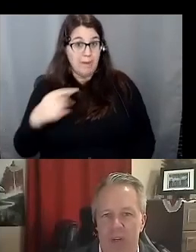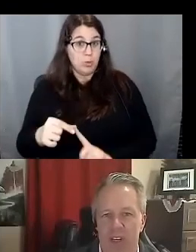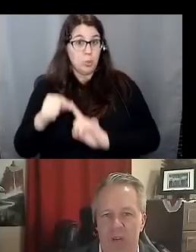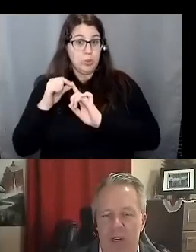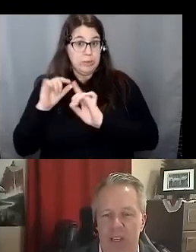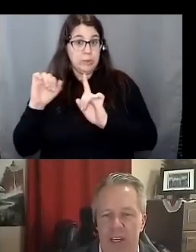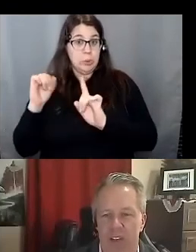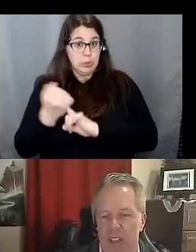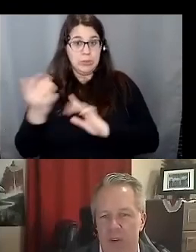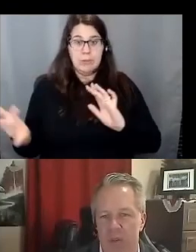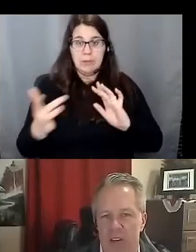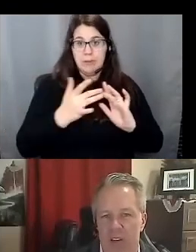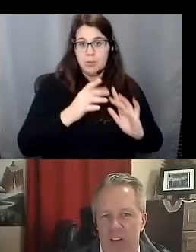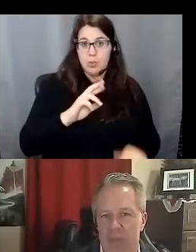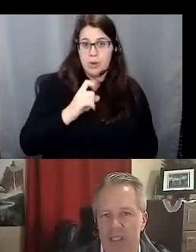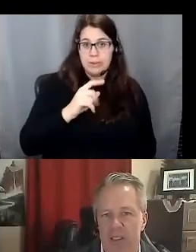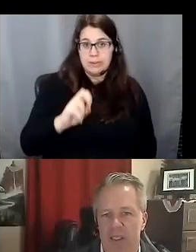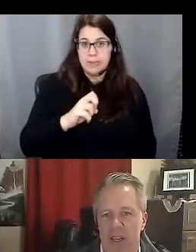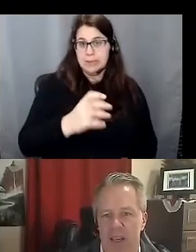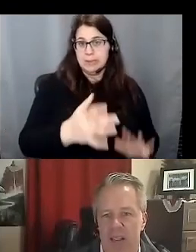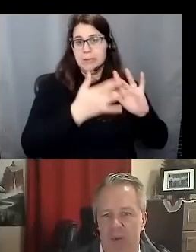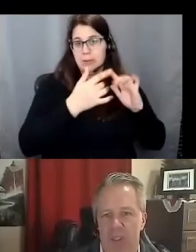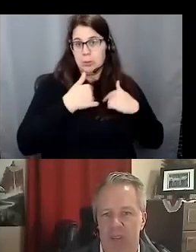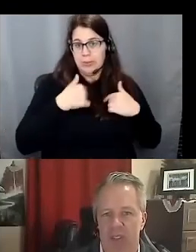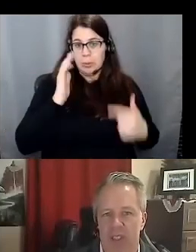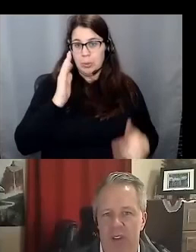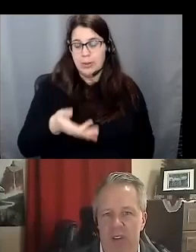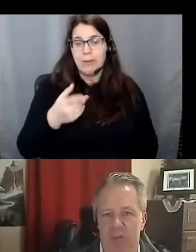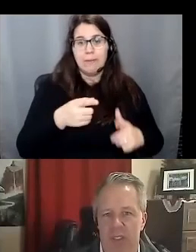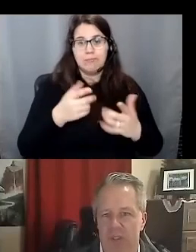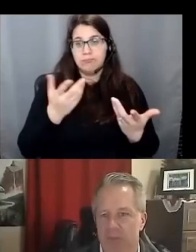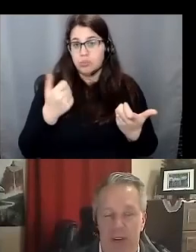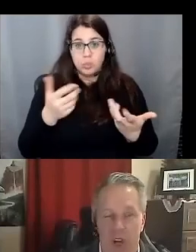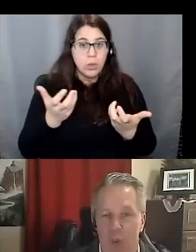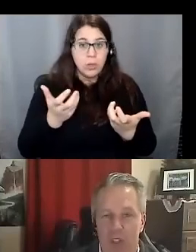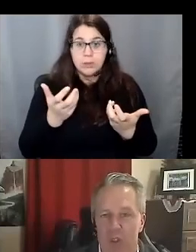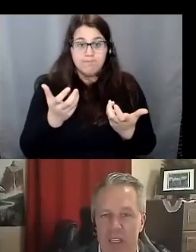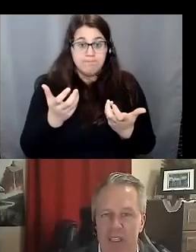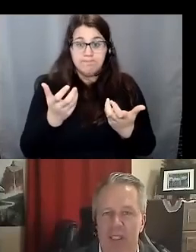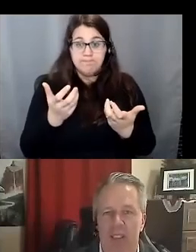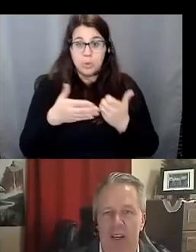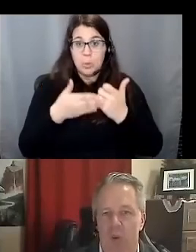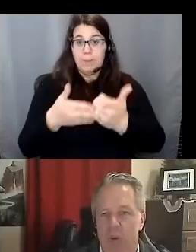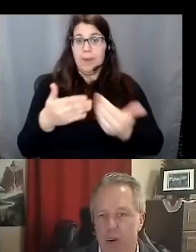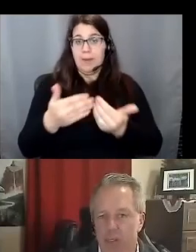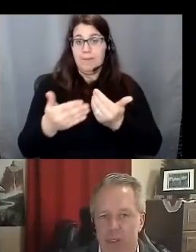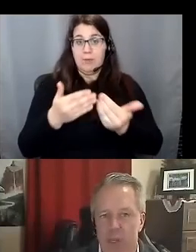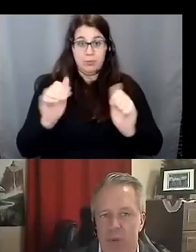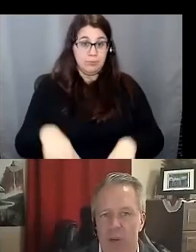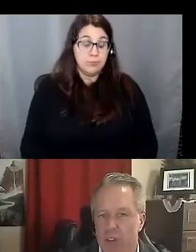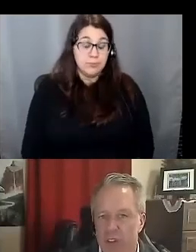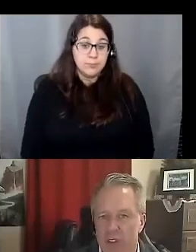ahead and reach out to Roxanne. She can always pass it along to me, and we'd love to get your, whatever help that you need. We love